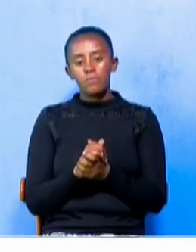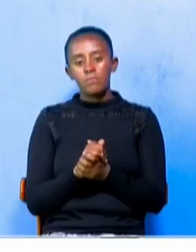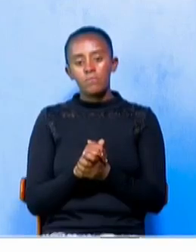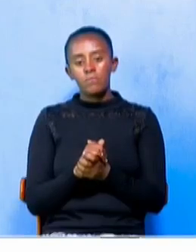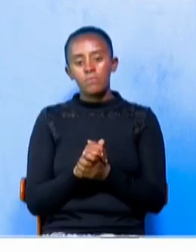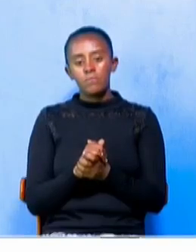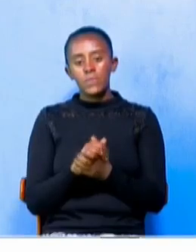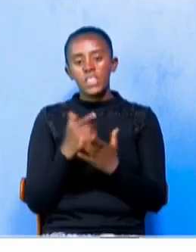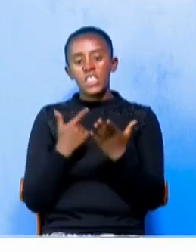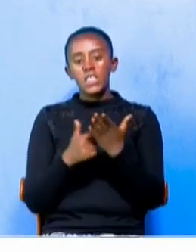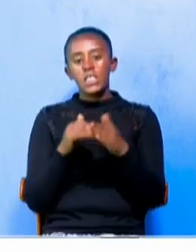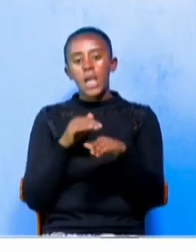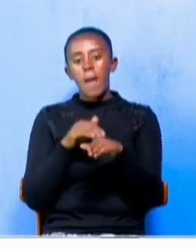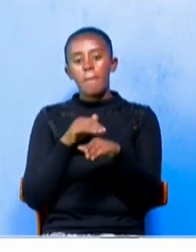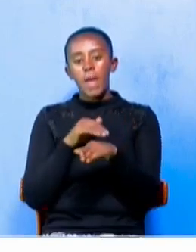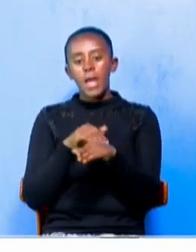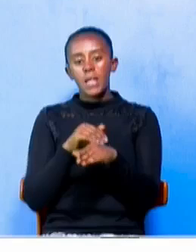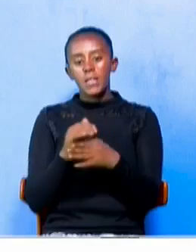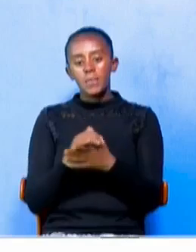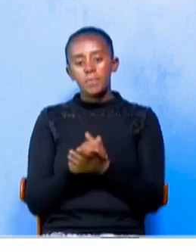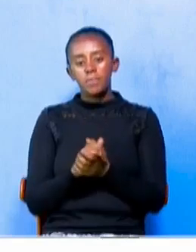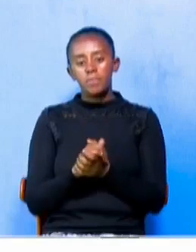this campaign?